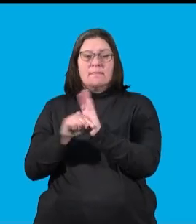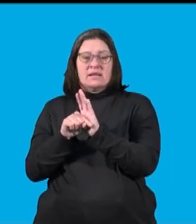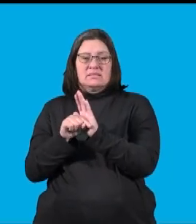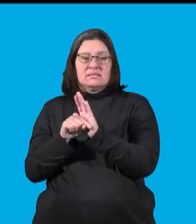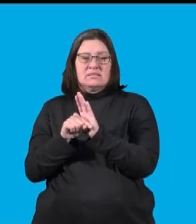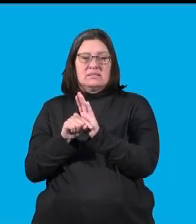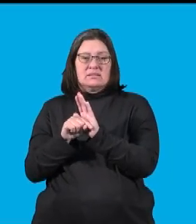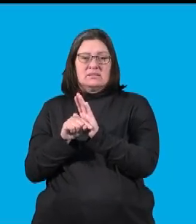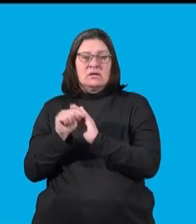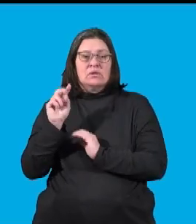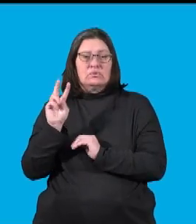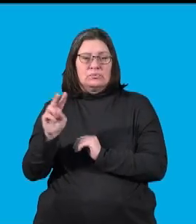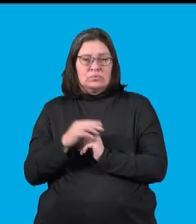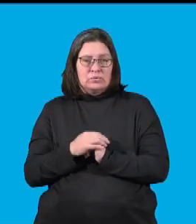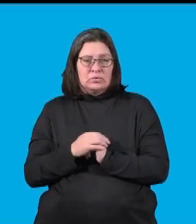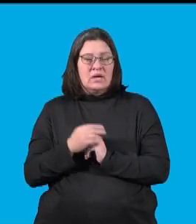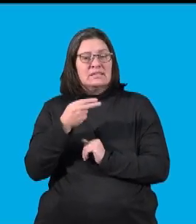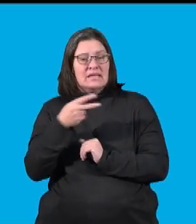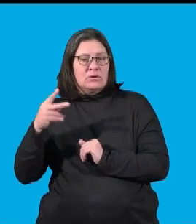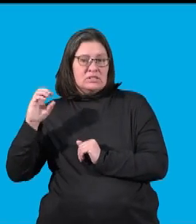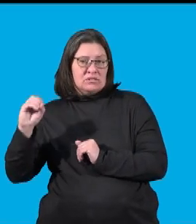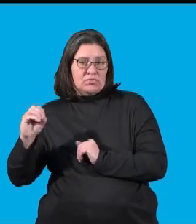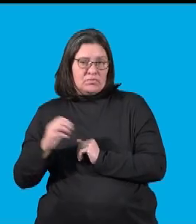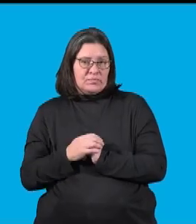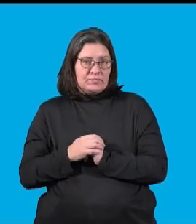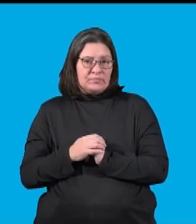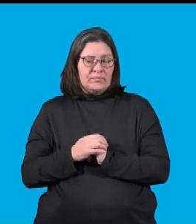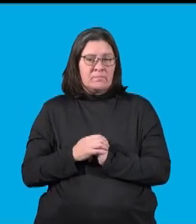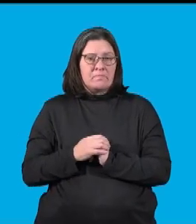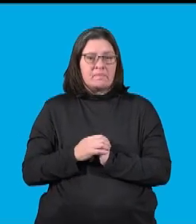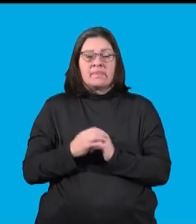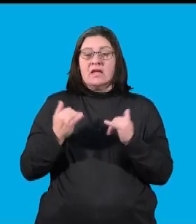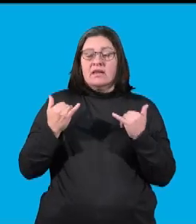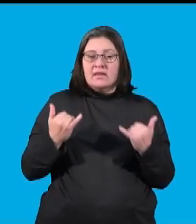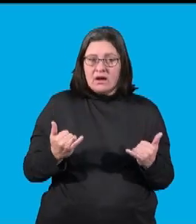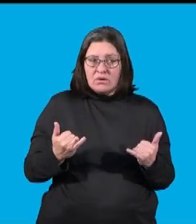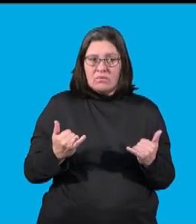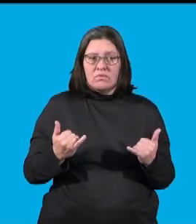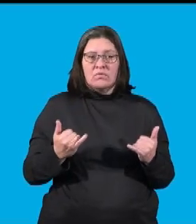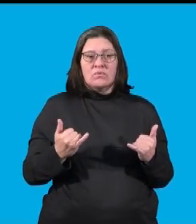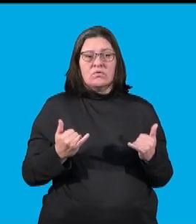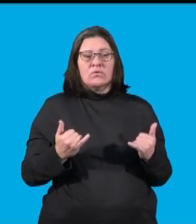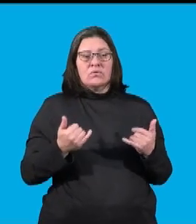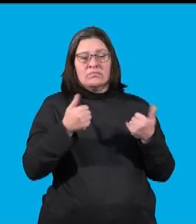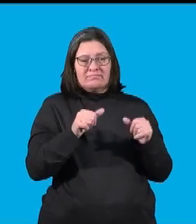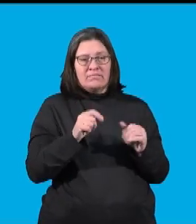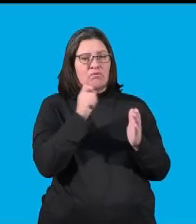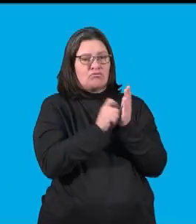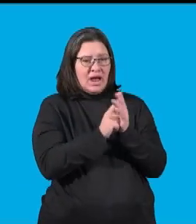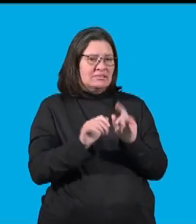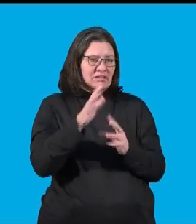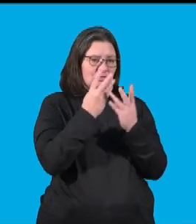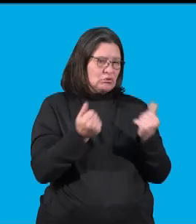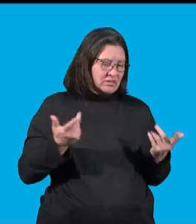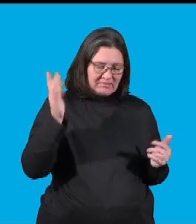2x minus 2 is equal to 0. Now we get to this point. Okay, I've